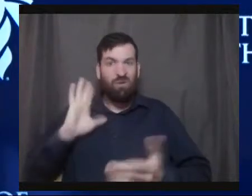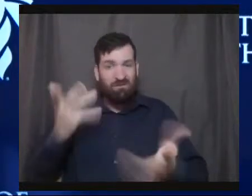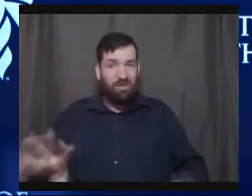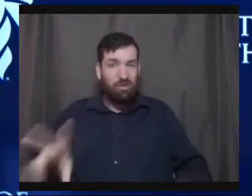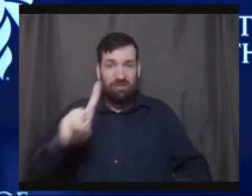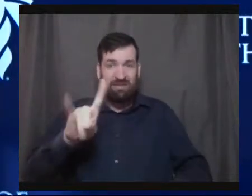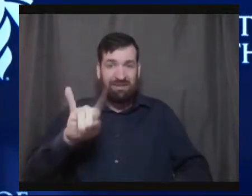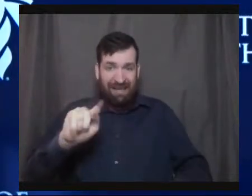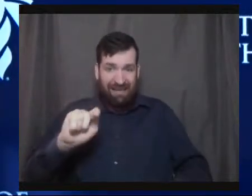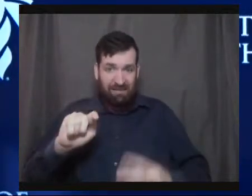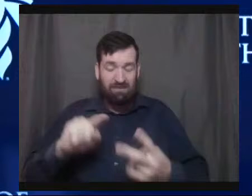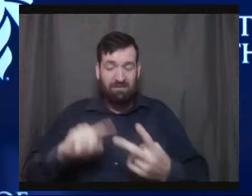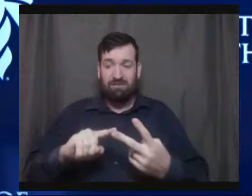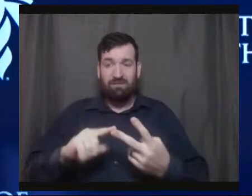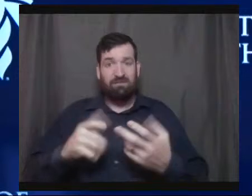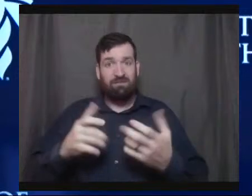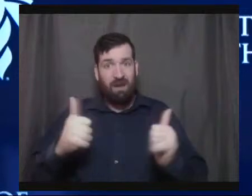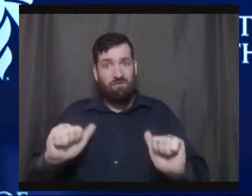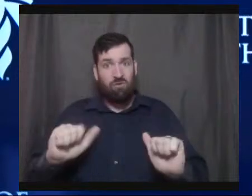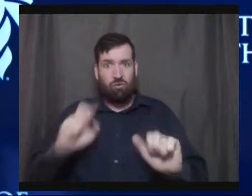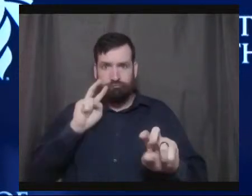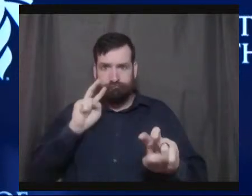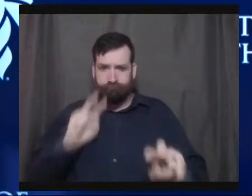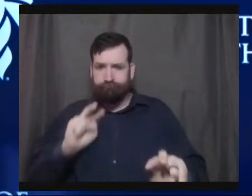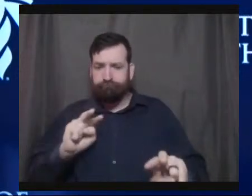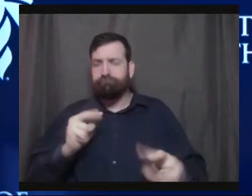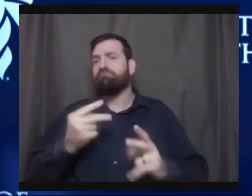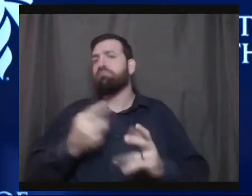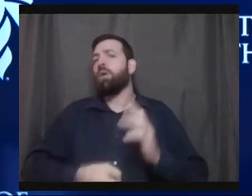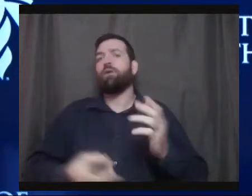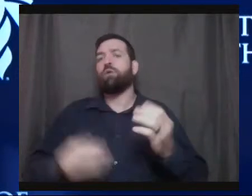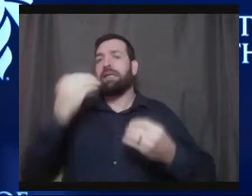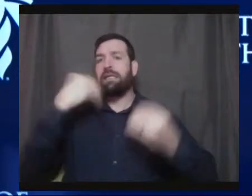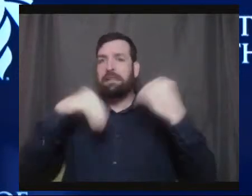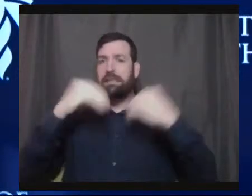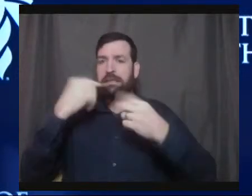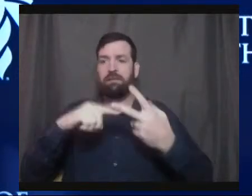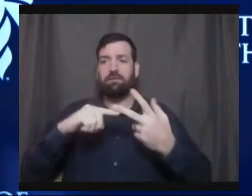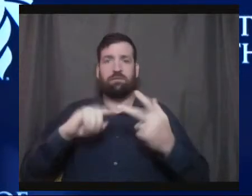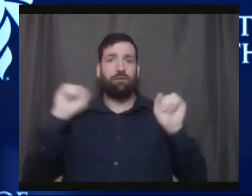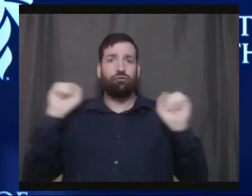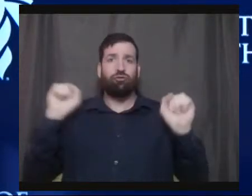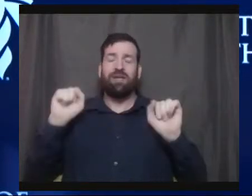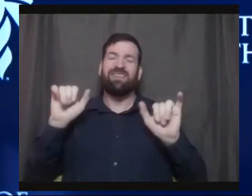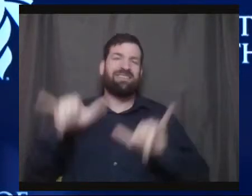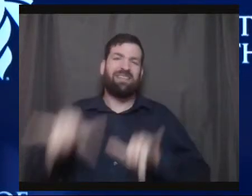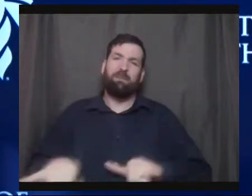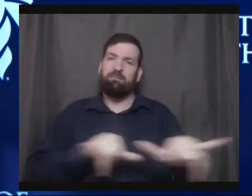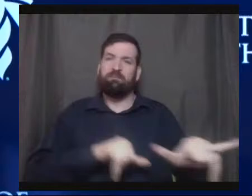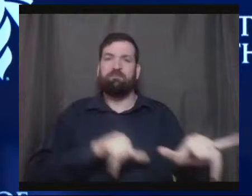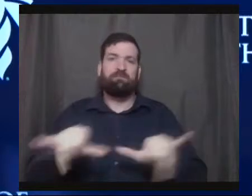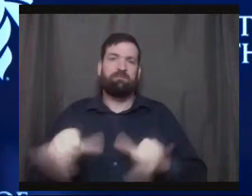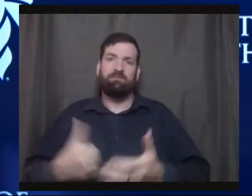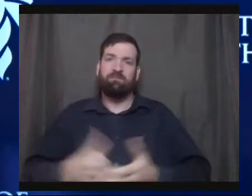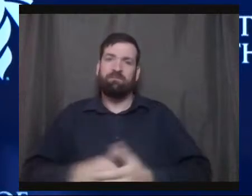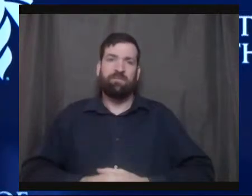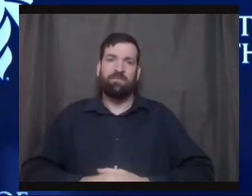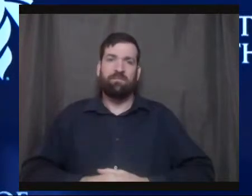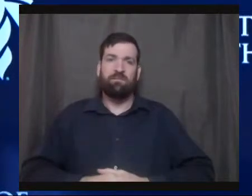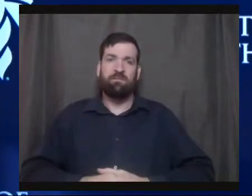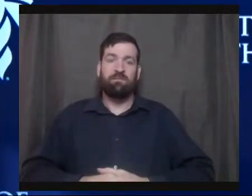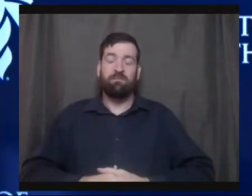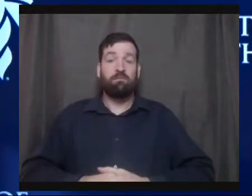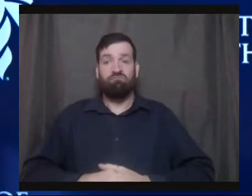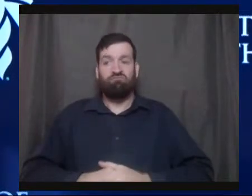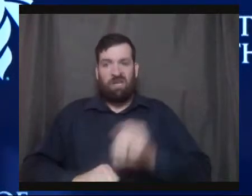to watch what your intake is and exercise. It's no different. You build up a support